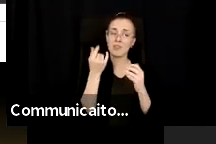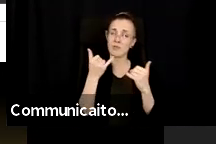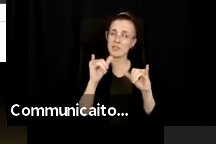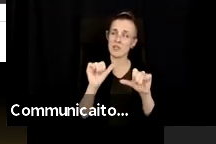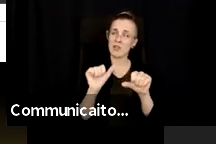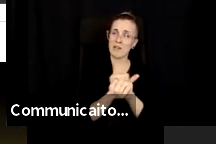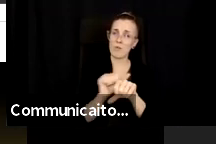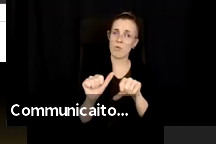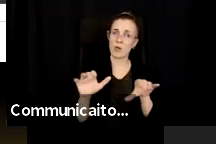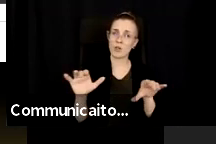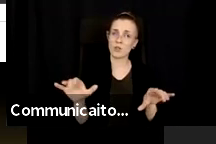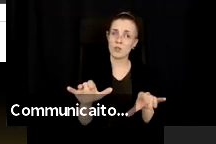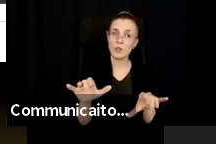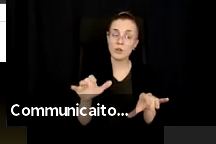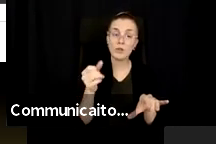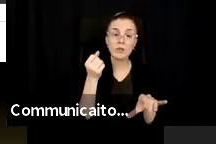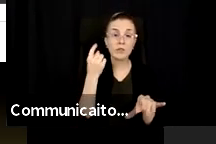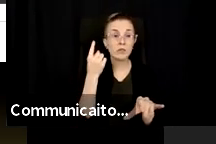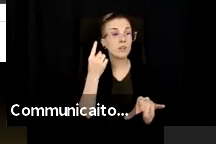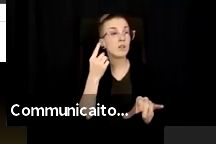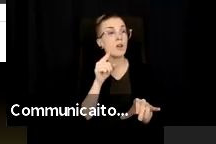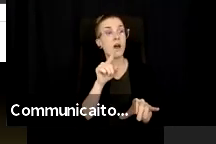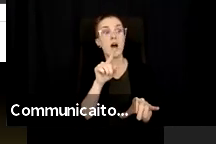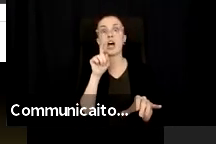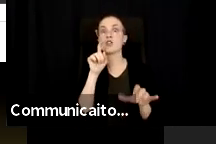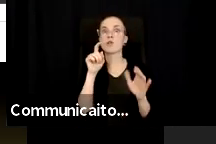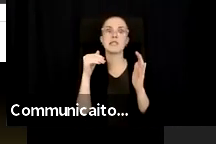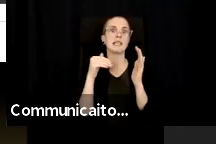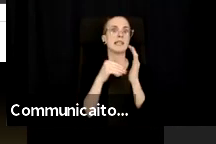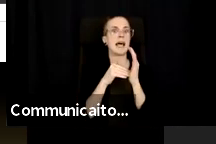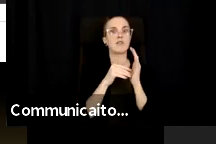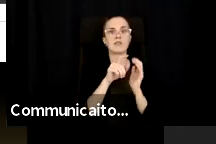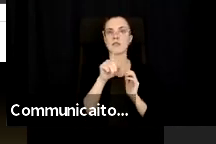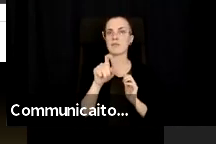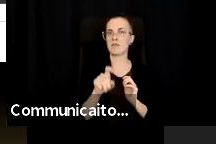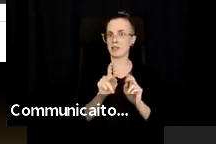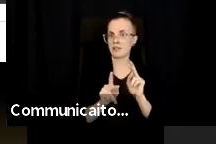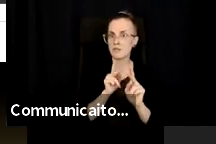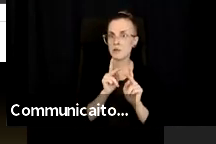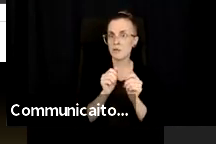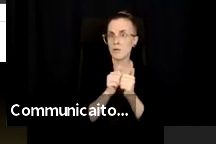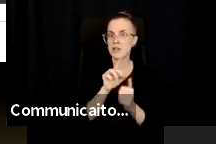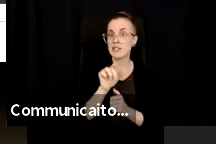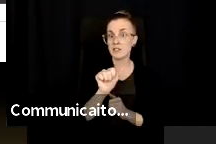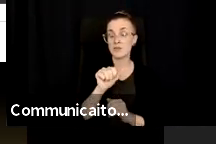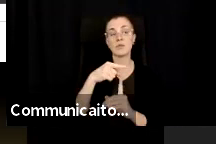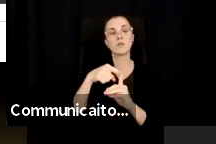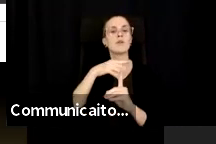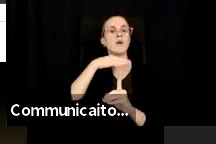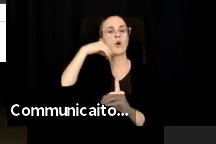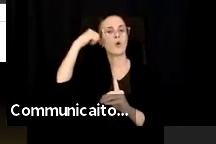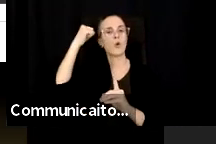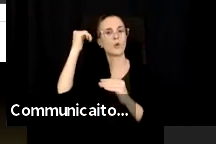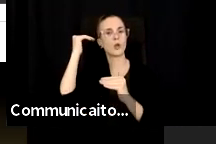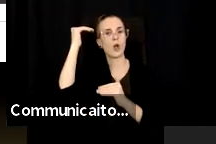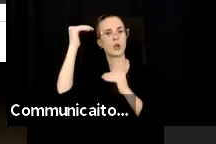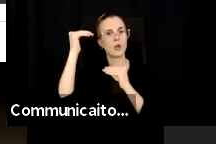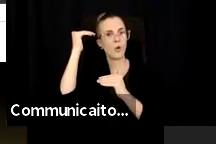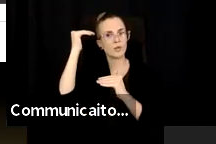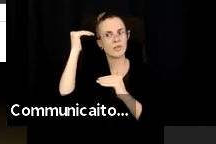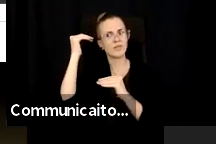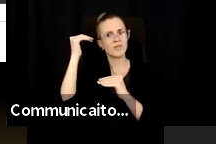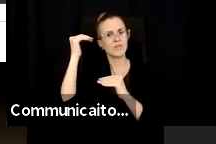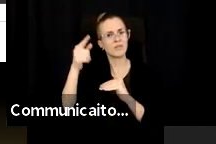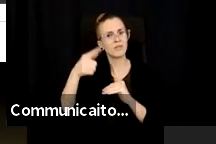Hundreds and thousands of Texans with disabilities and older adults are stuck